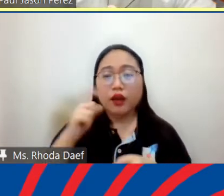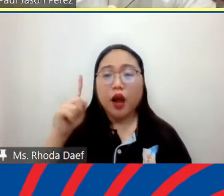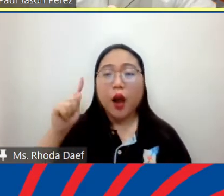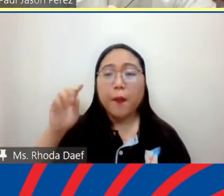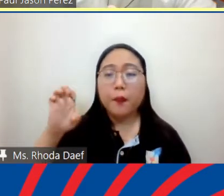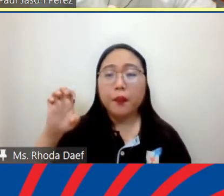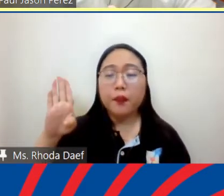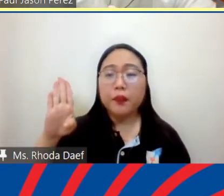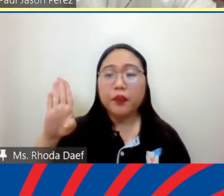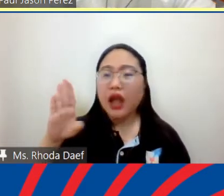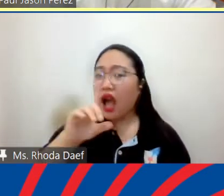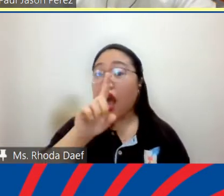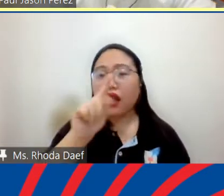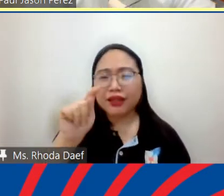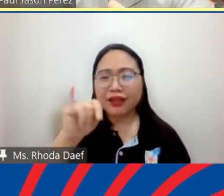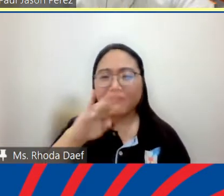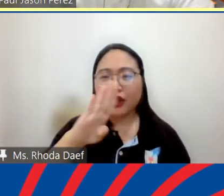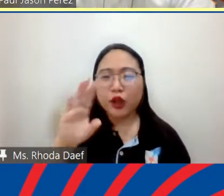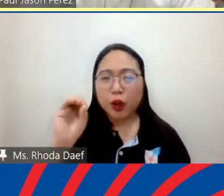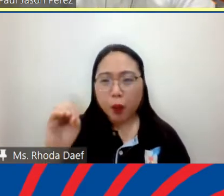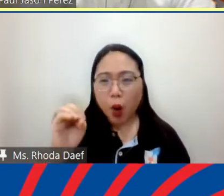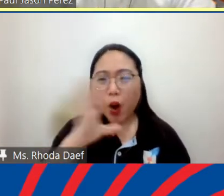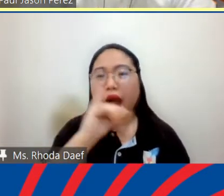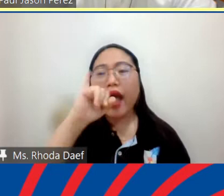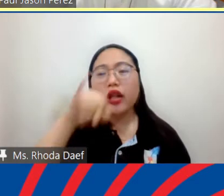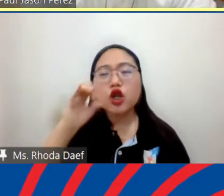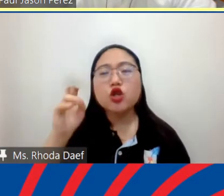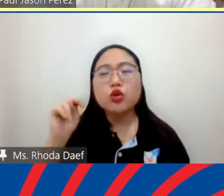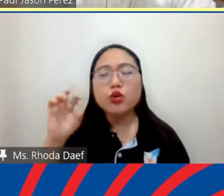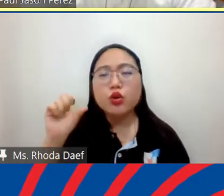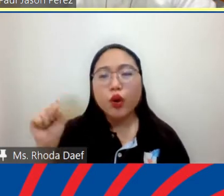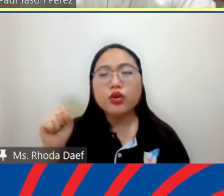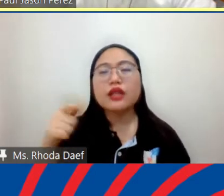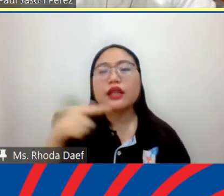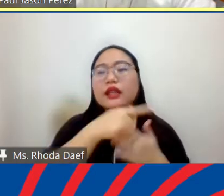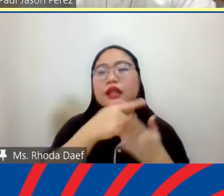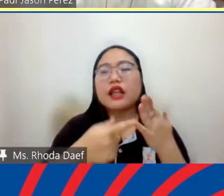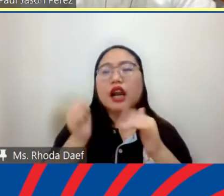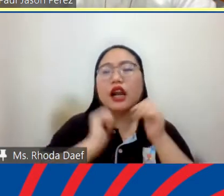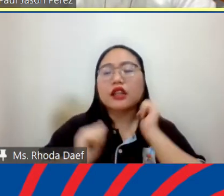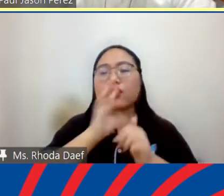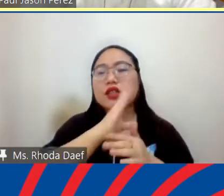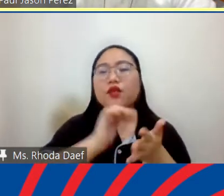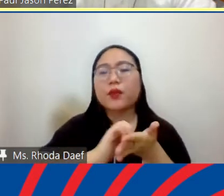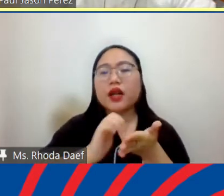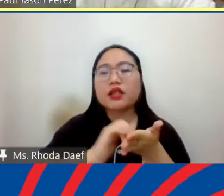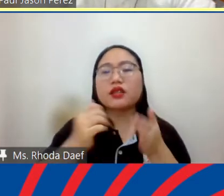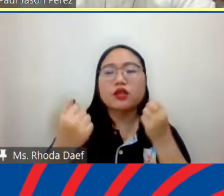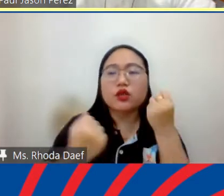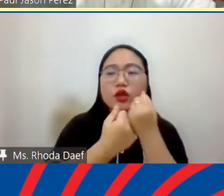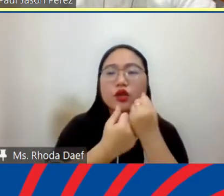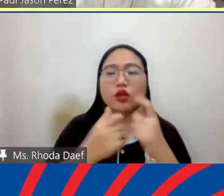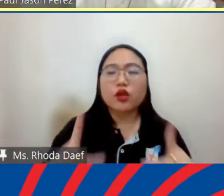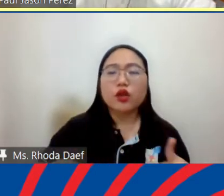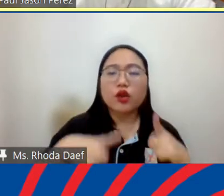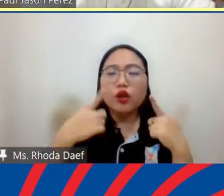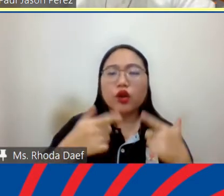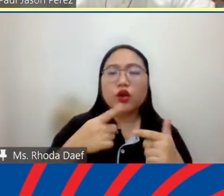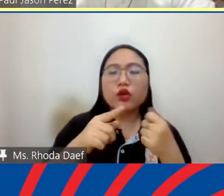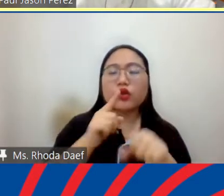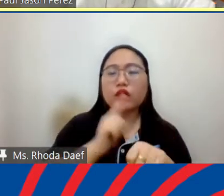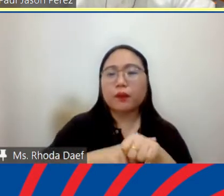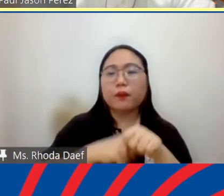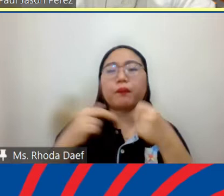in 2017, these are activities and practices that support long-term